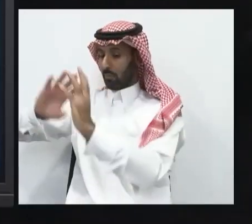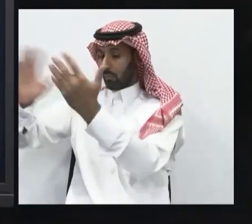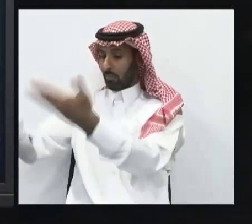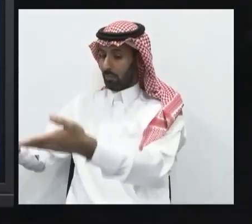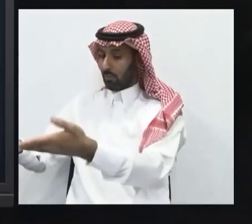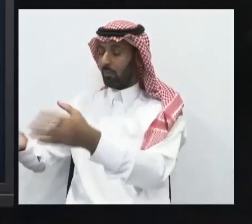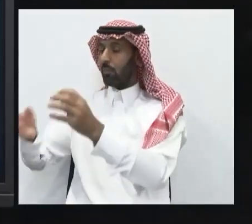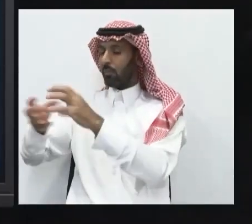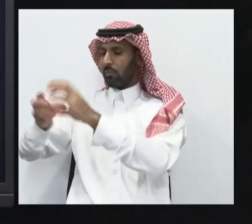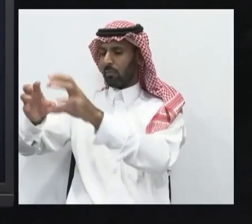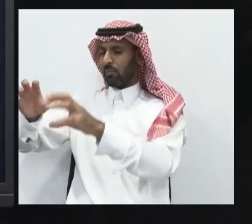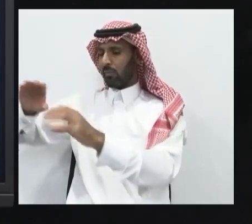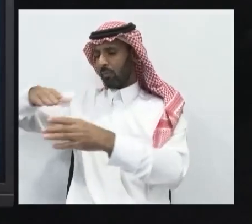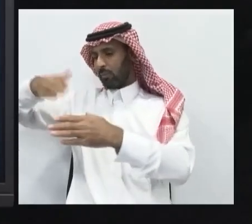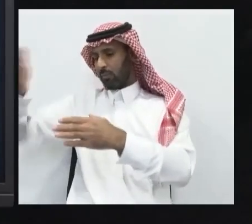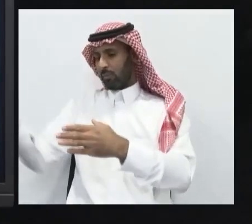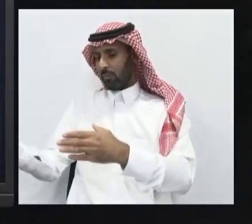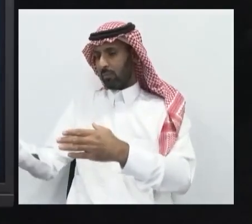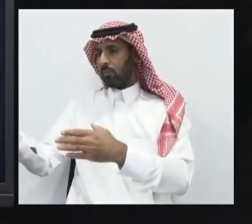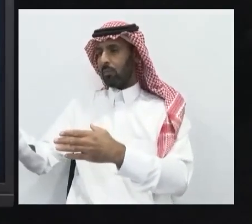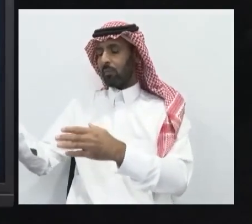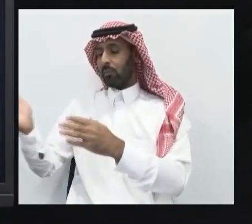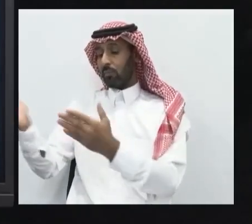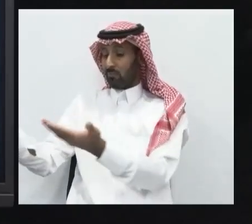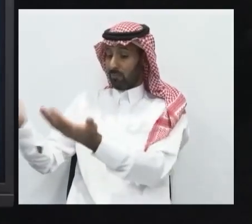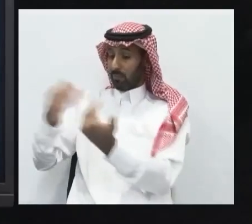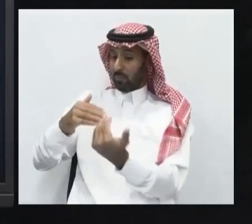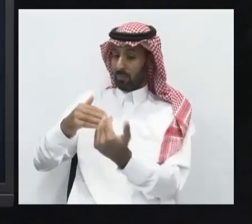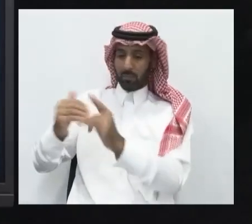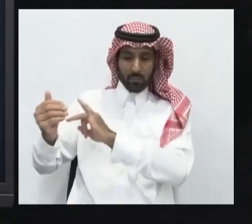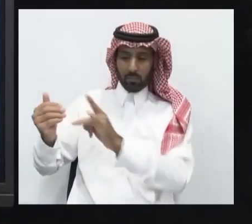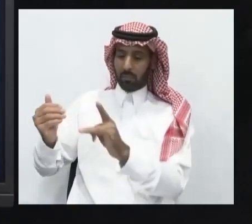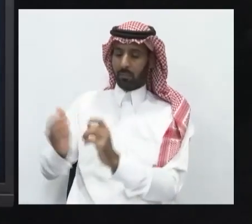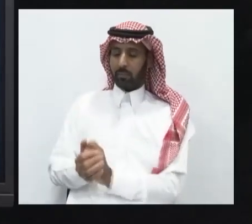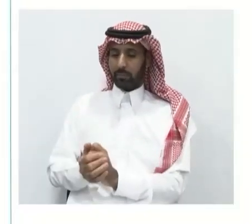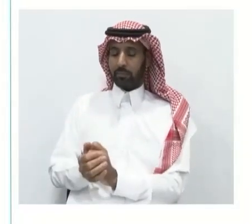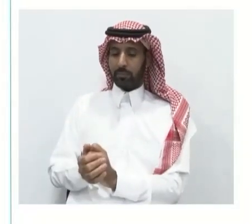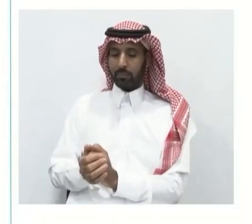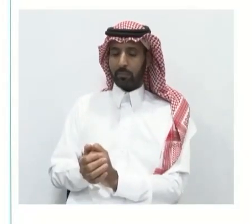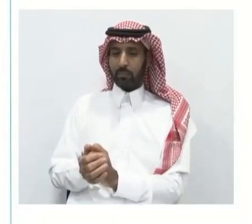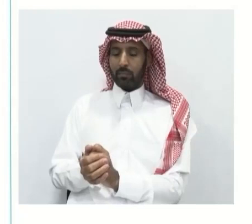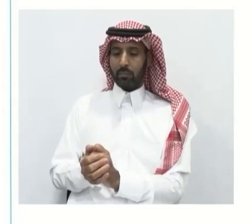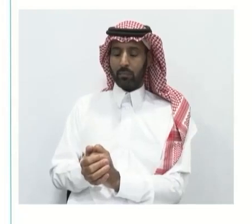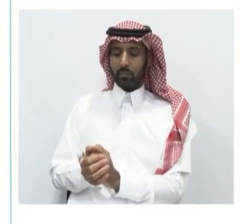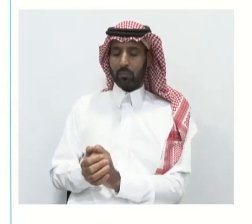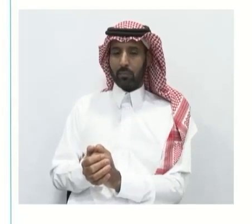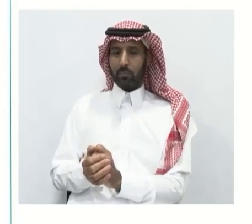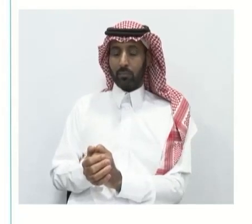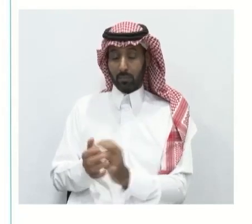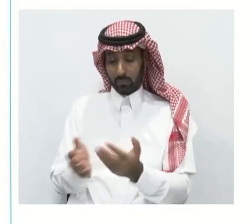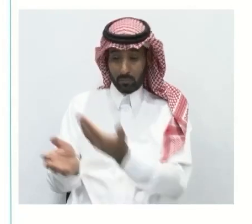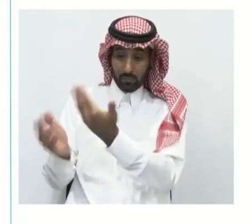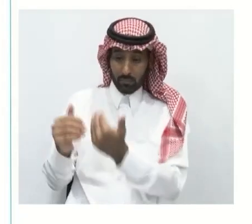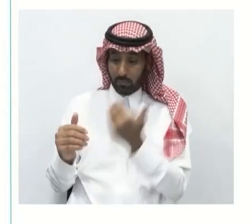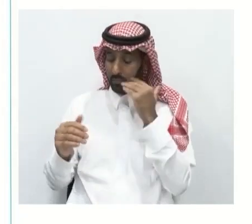the pieces of the glass would be inside, not outside on the pavement. Since it was outside